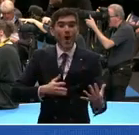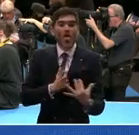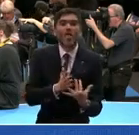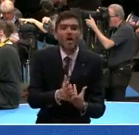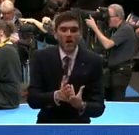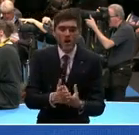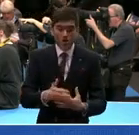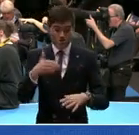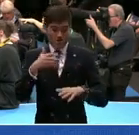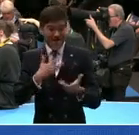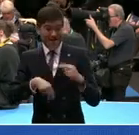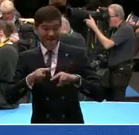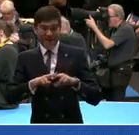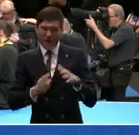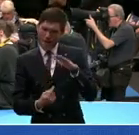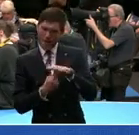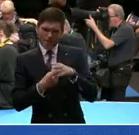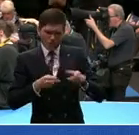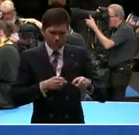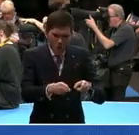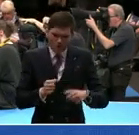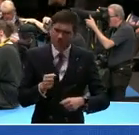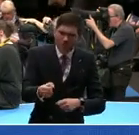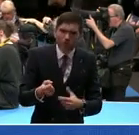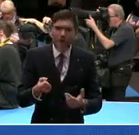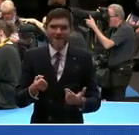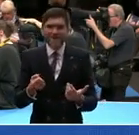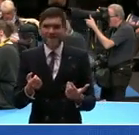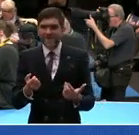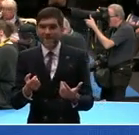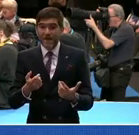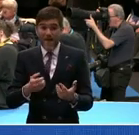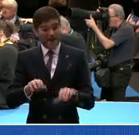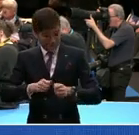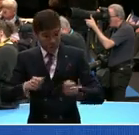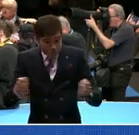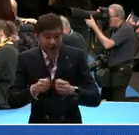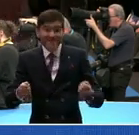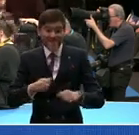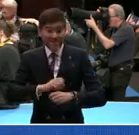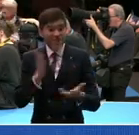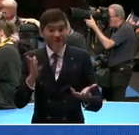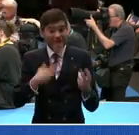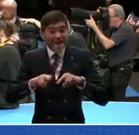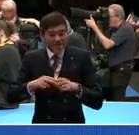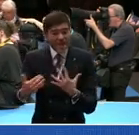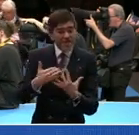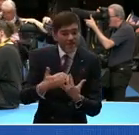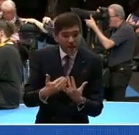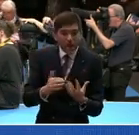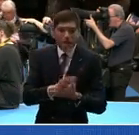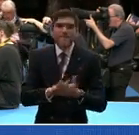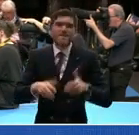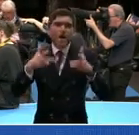criminalise interference with key infrastructure such as roads, railways, and our free press, and give the police and the courts